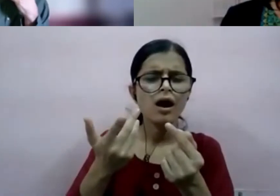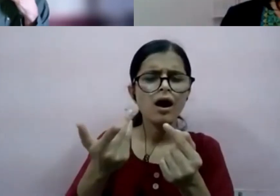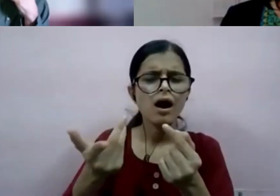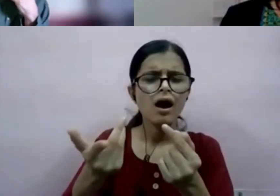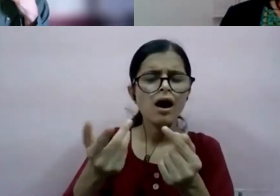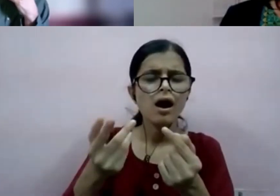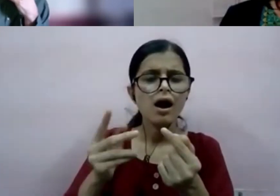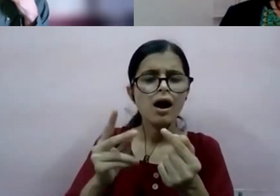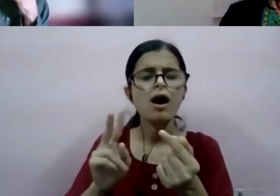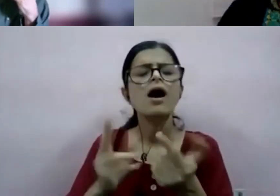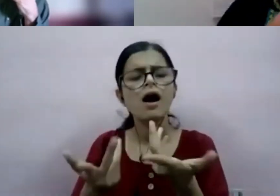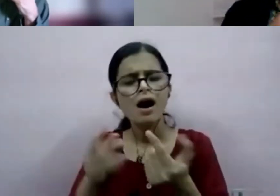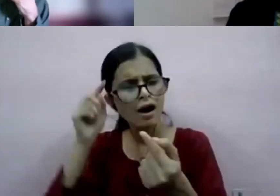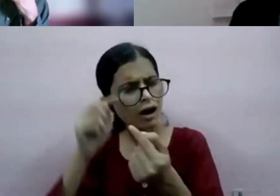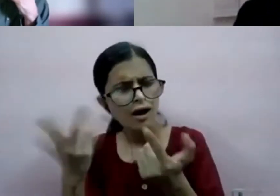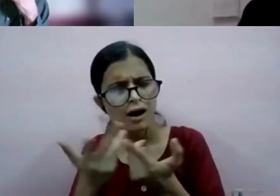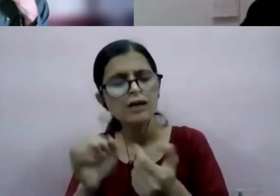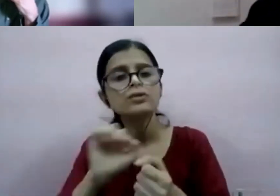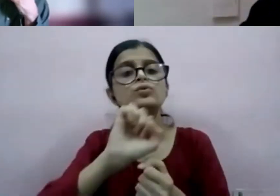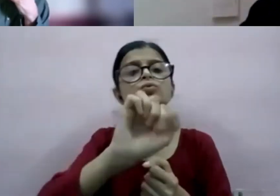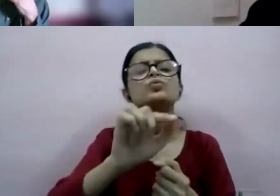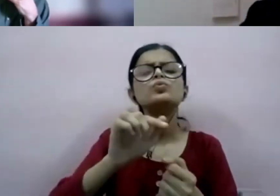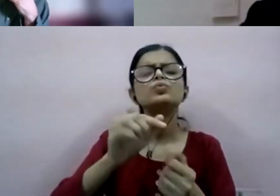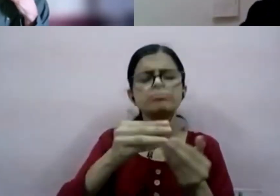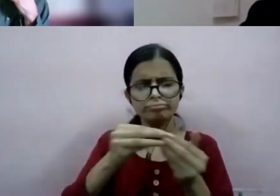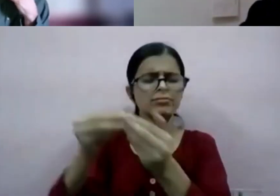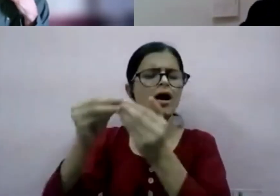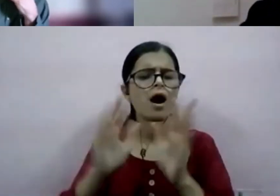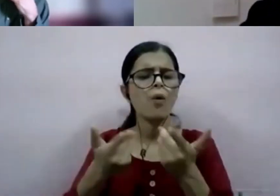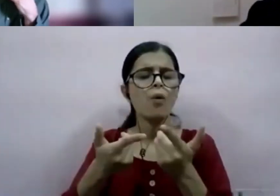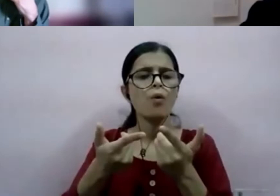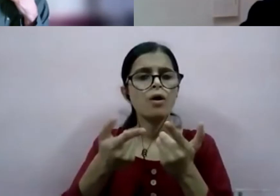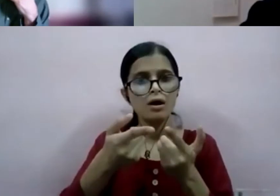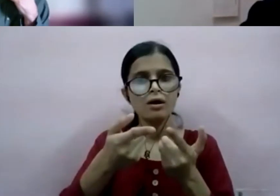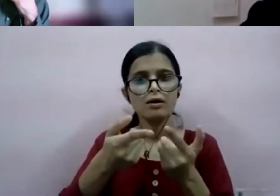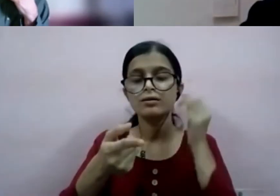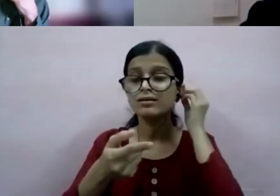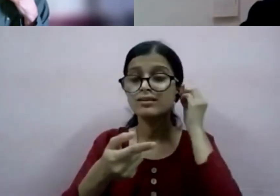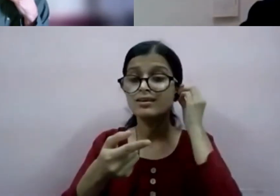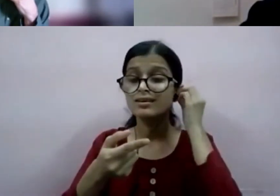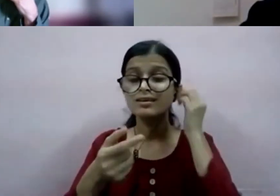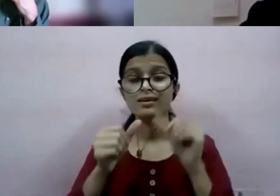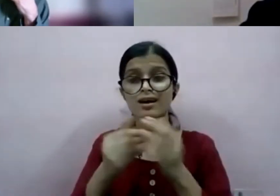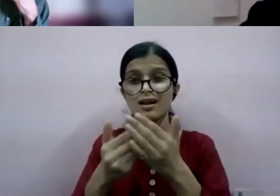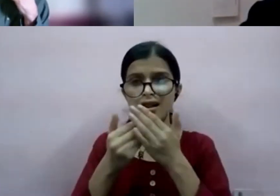Max Weberian thing? What is your take? How academia should deal with